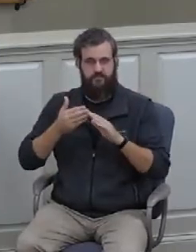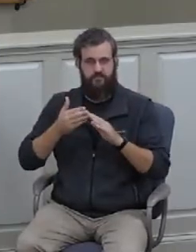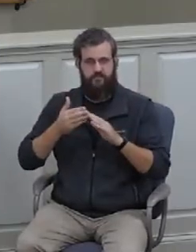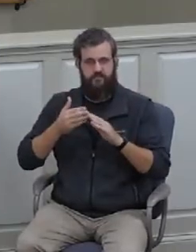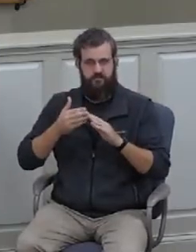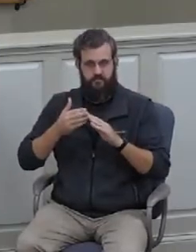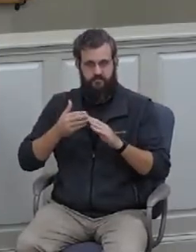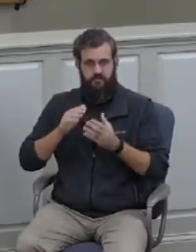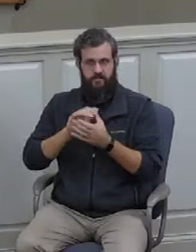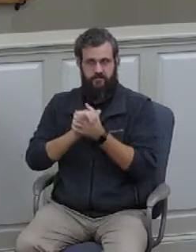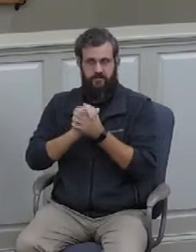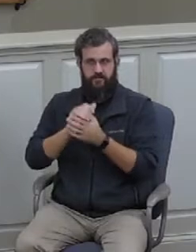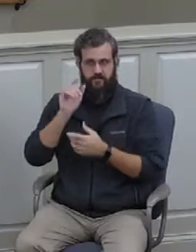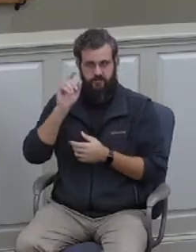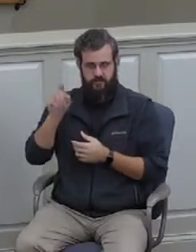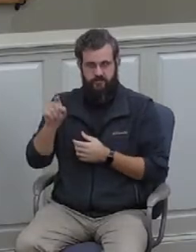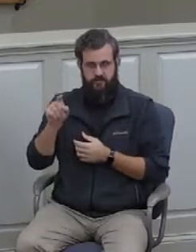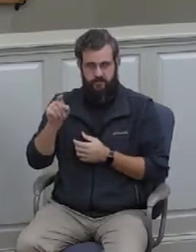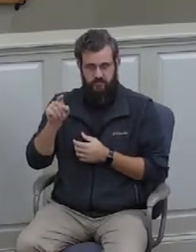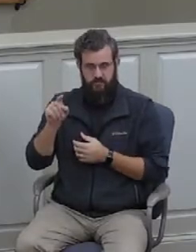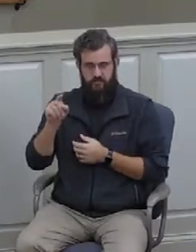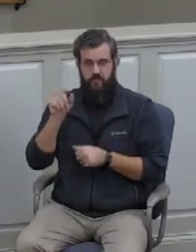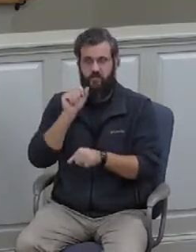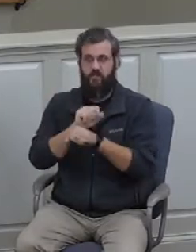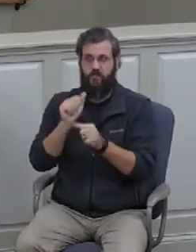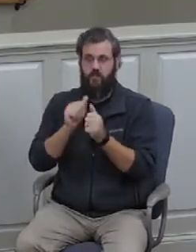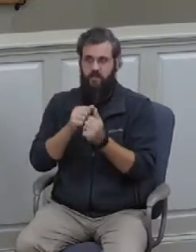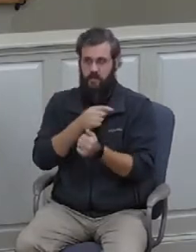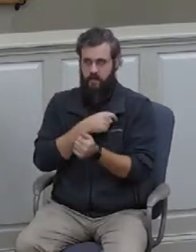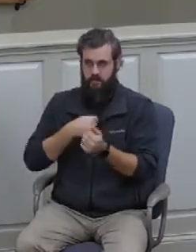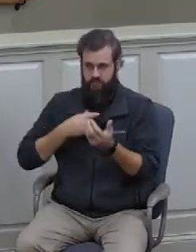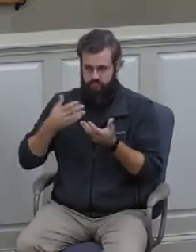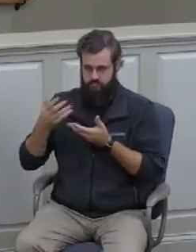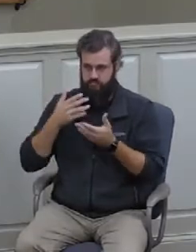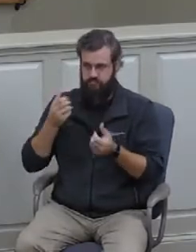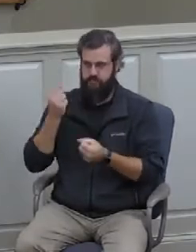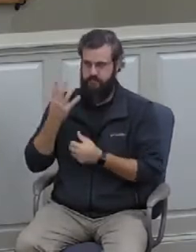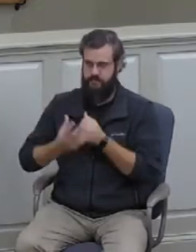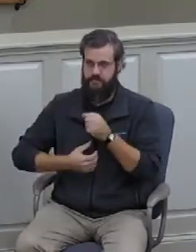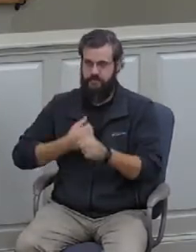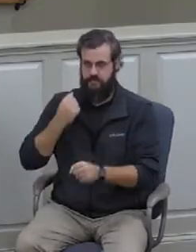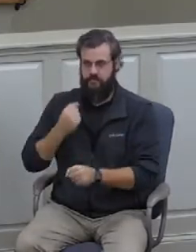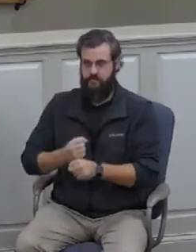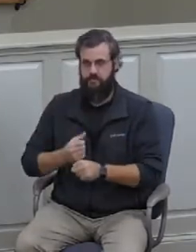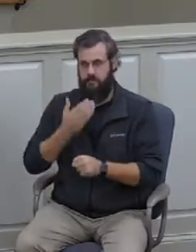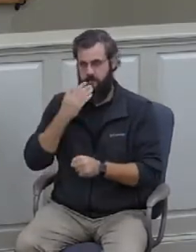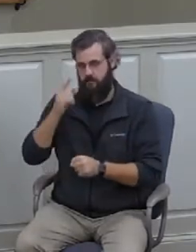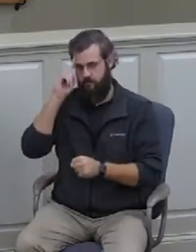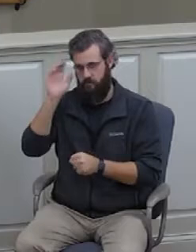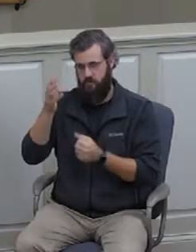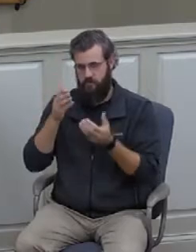Donna, I congratulate you on working with all of us over so many years, and thank you for your service.